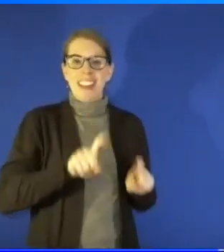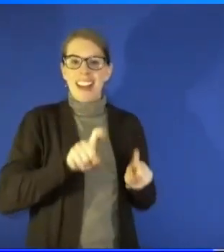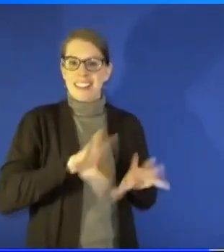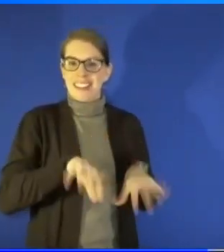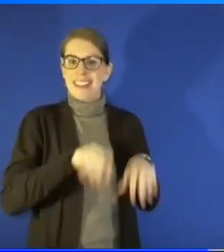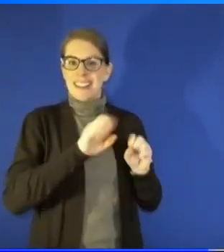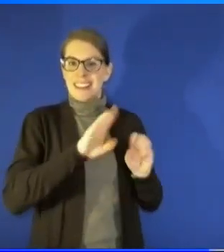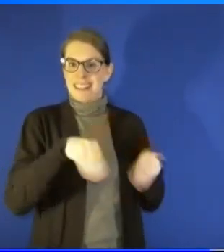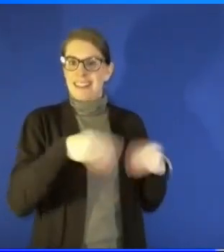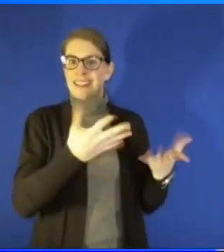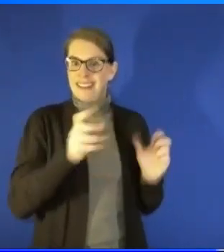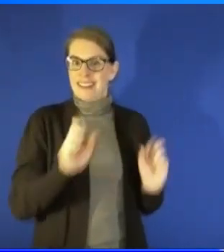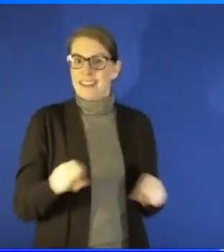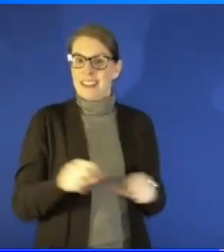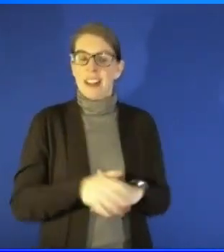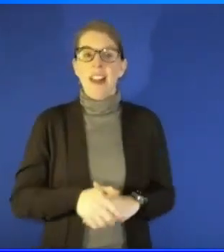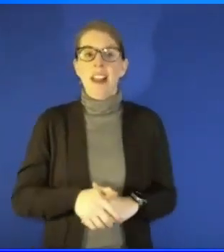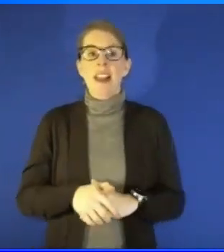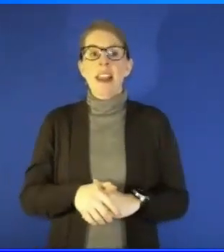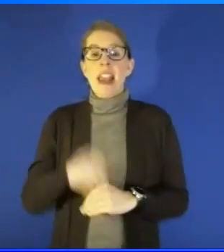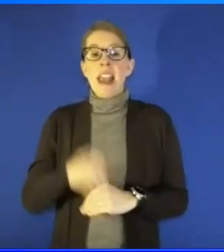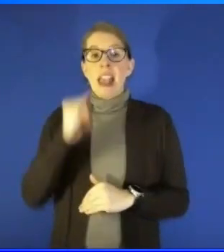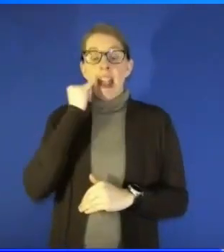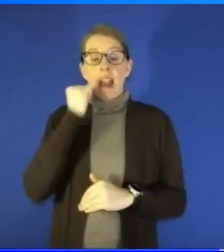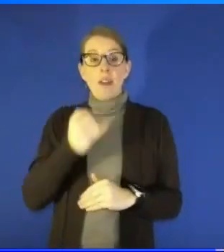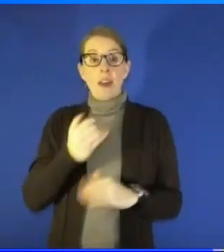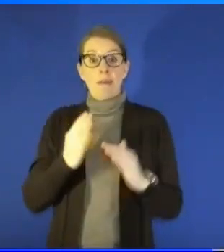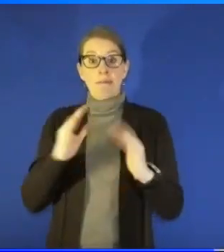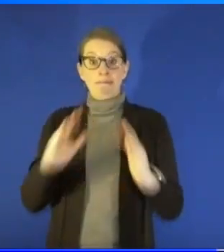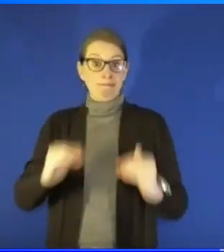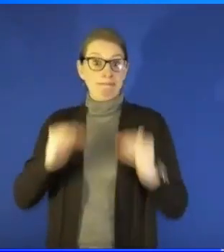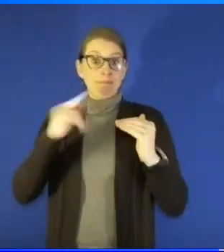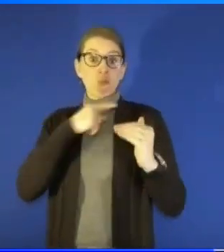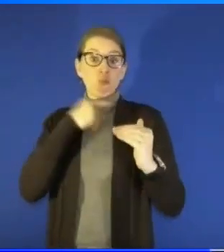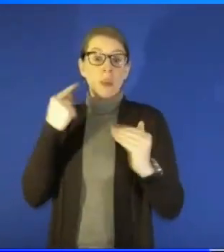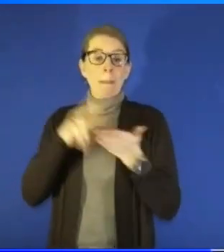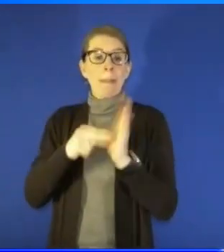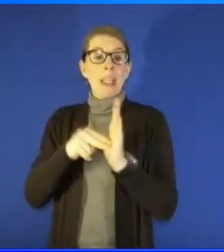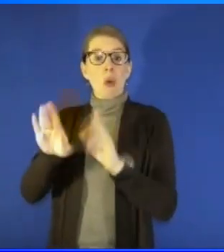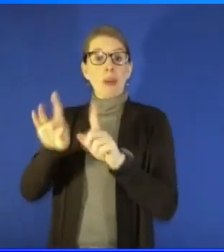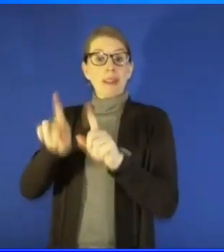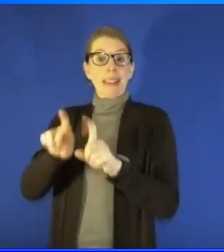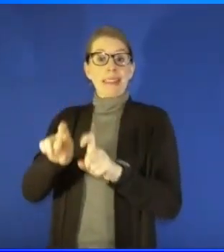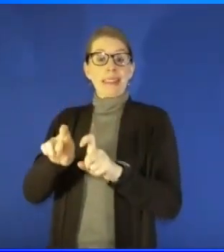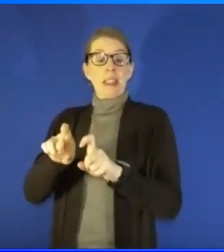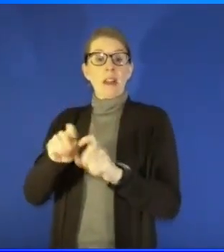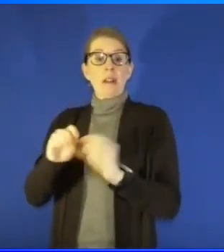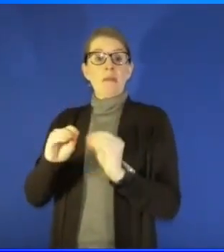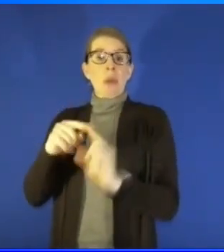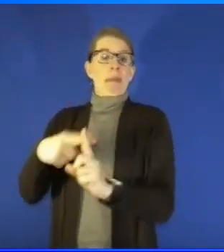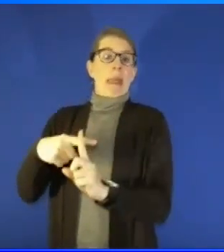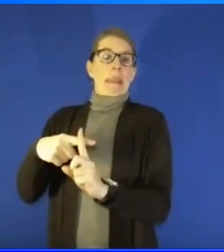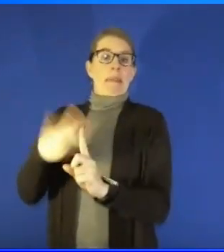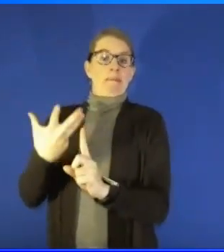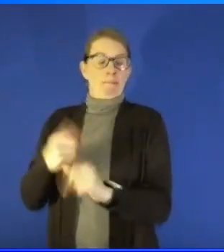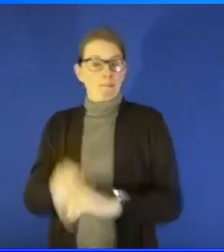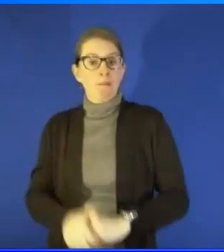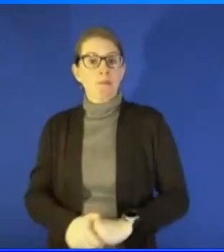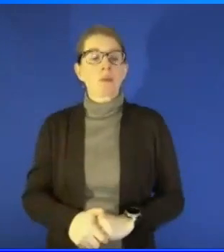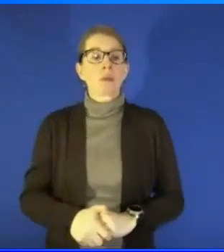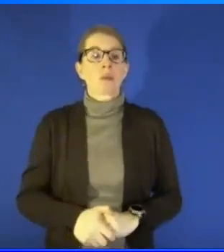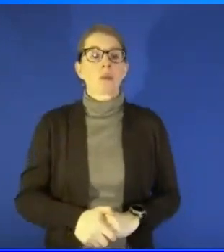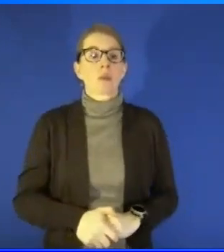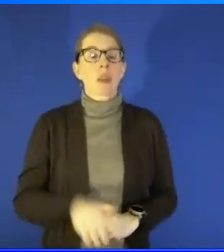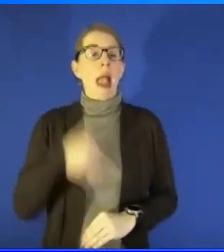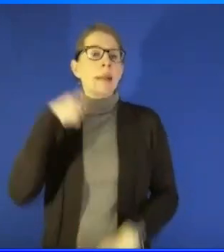you go in with an increased risk, well, it's more likely that your testing is going to be positive. So I suspect at